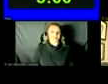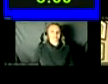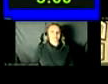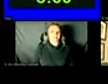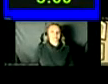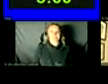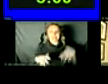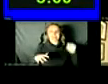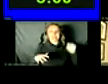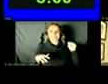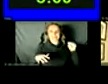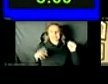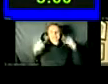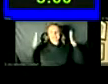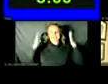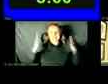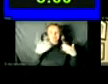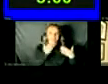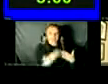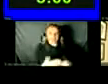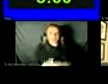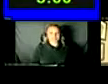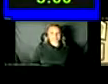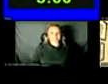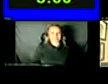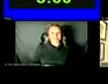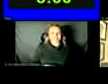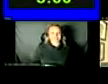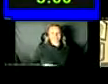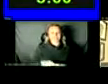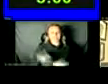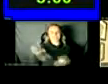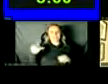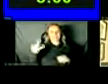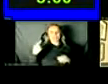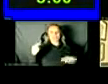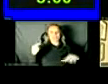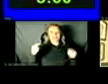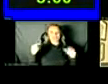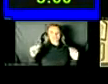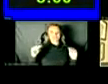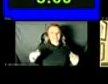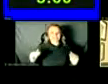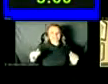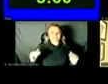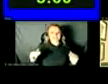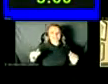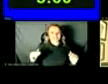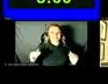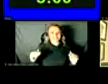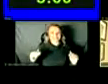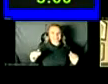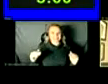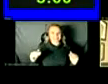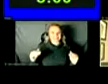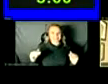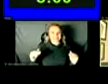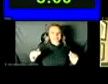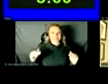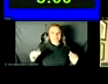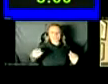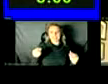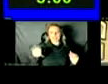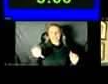Yes. There we go. Thank you. Councilmember Lewis George votes yes. Okay, great. Councilmember